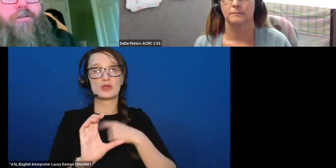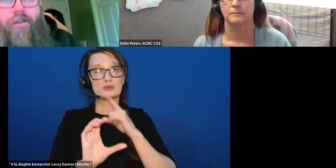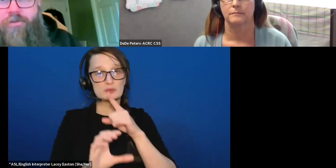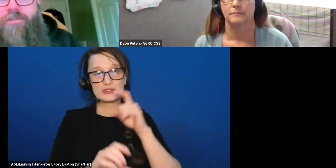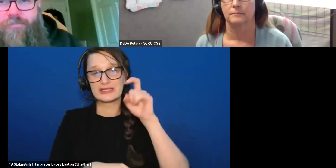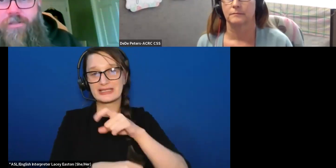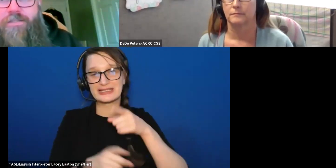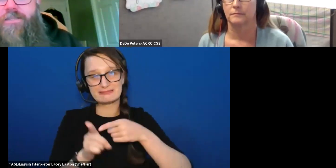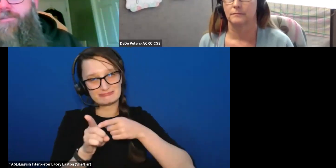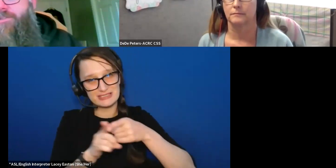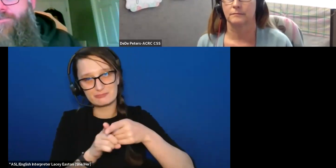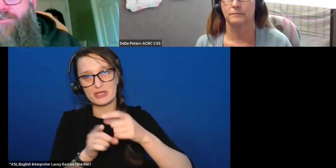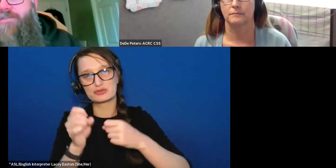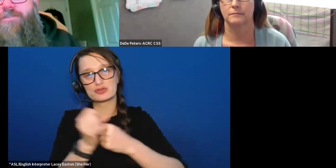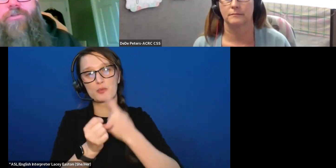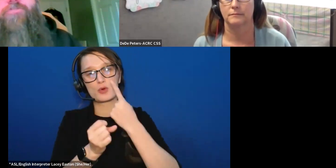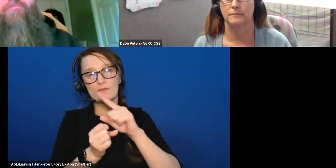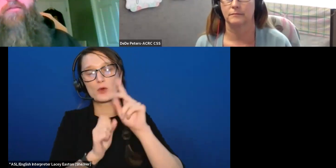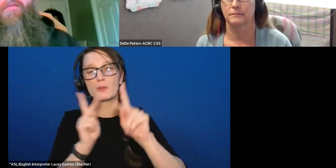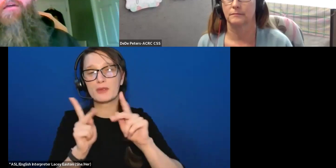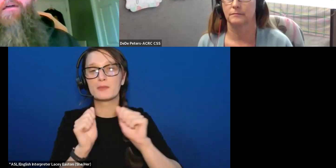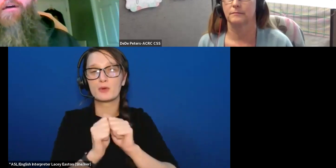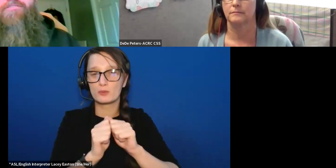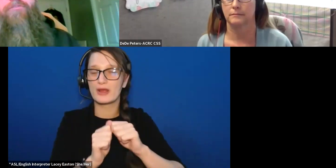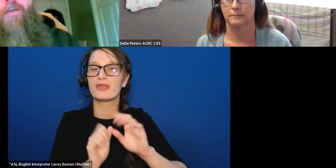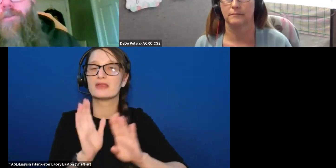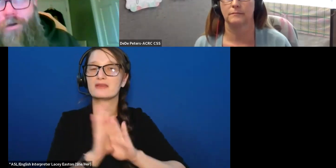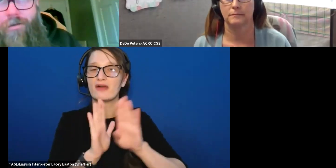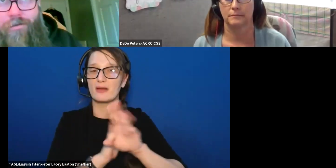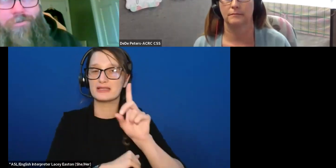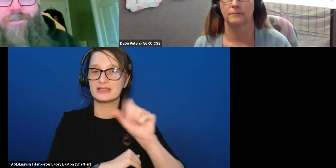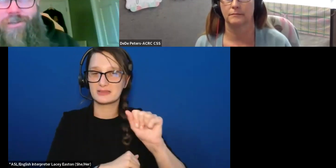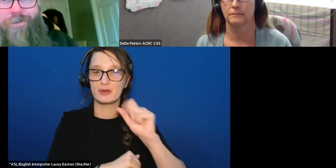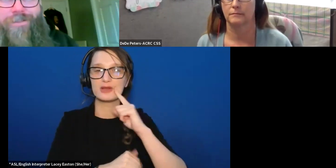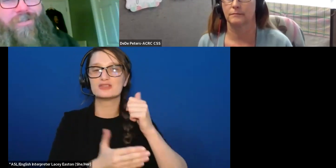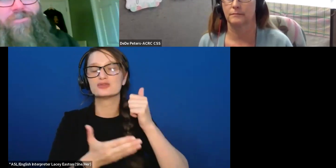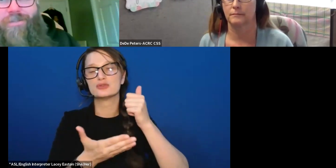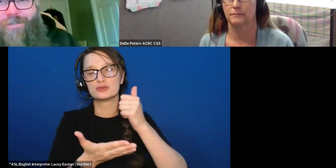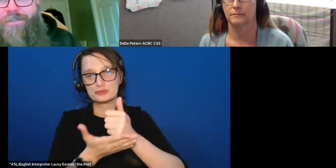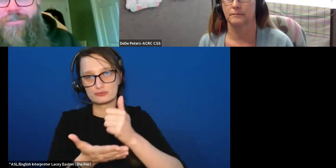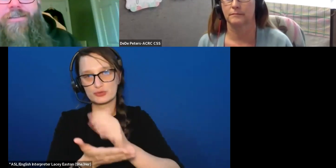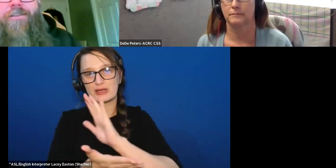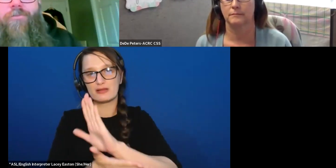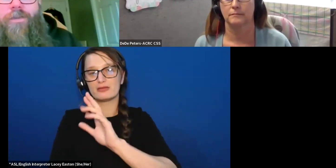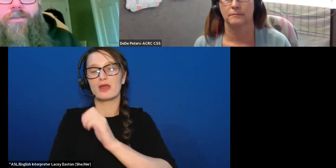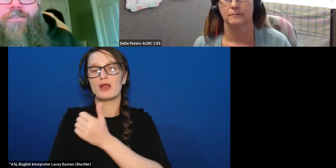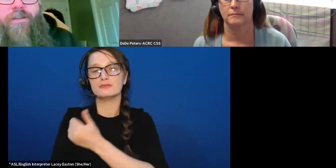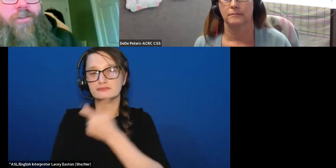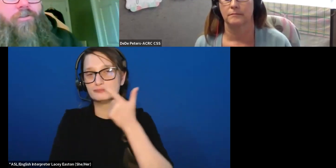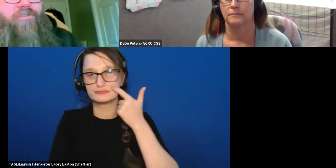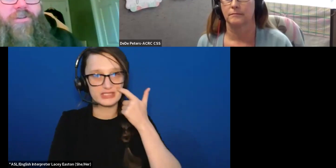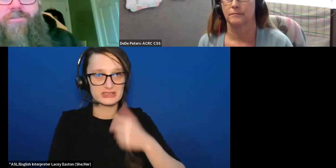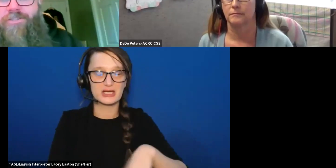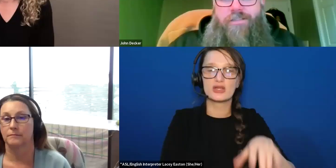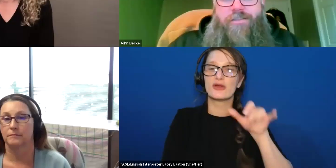with developmental disabilities to get their substance use disorder treatment. And so if anyone knows anyone that's interested in this, we